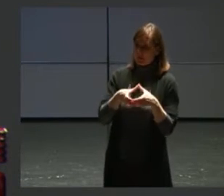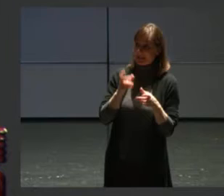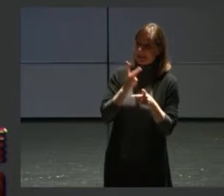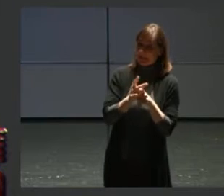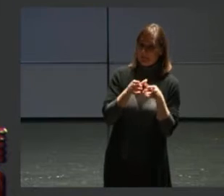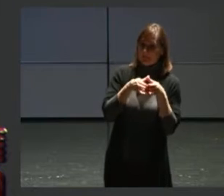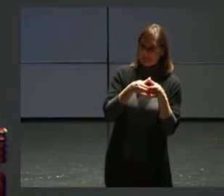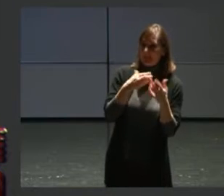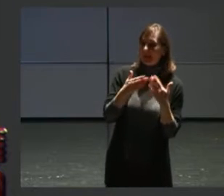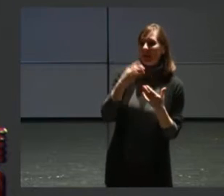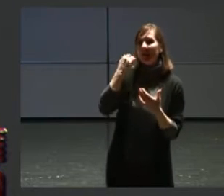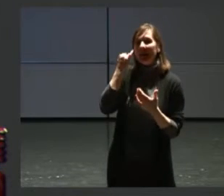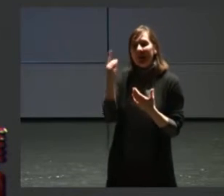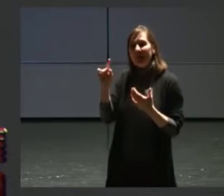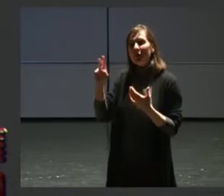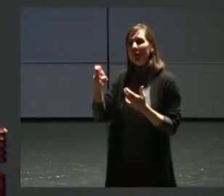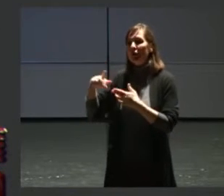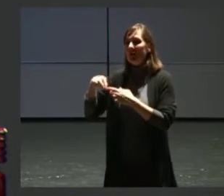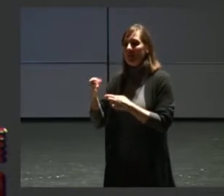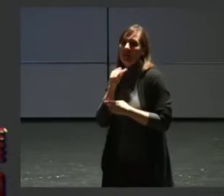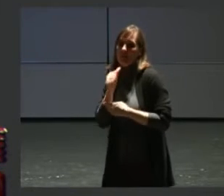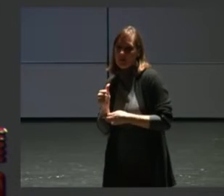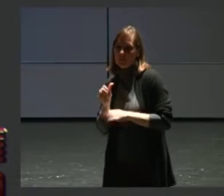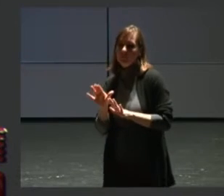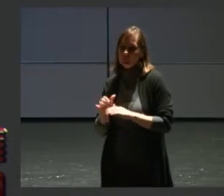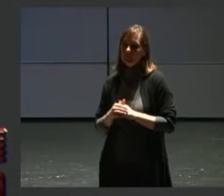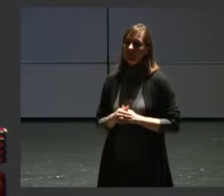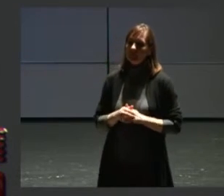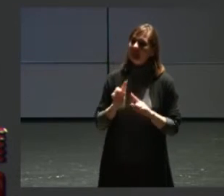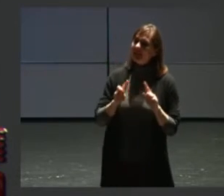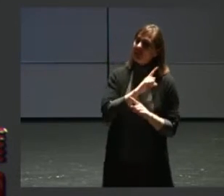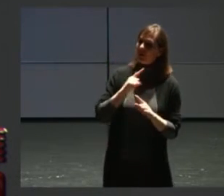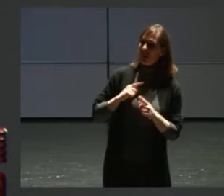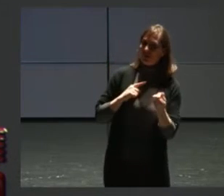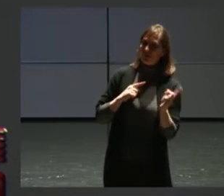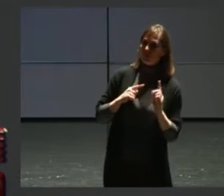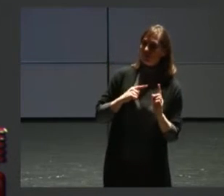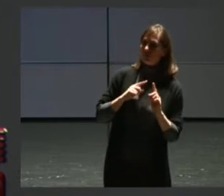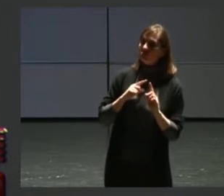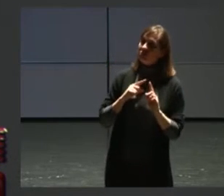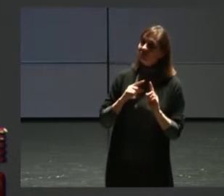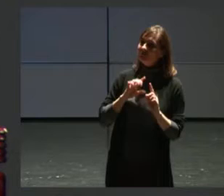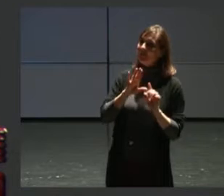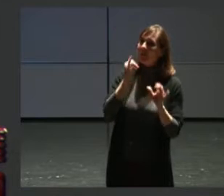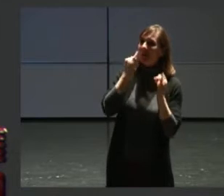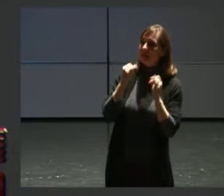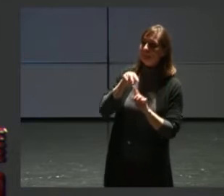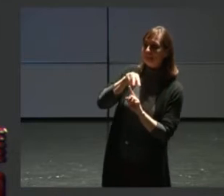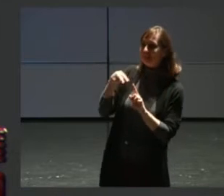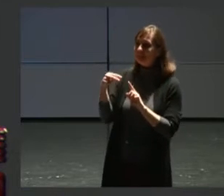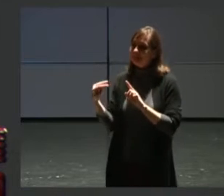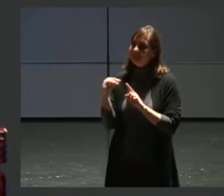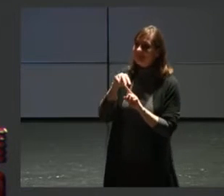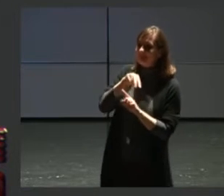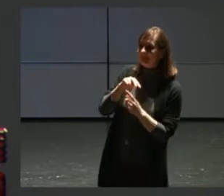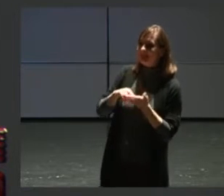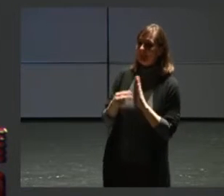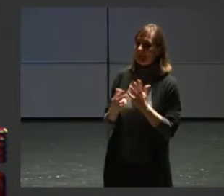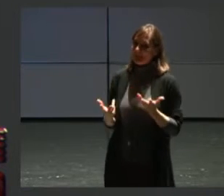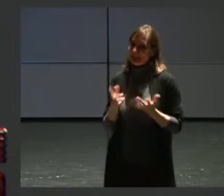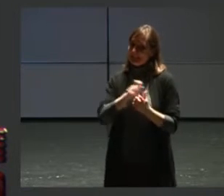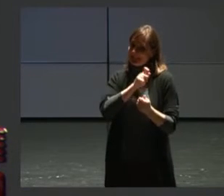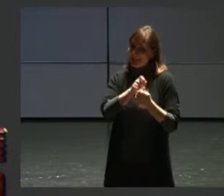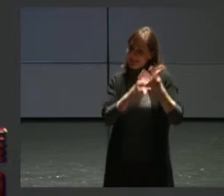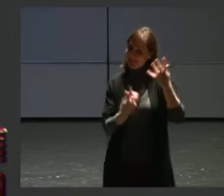From discussion with legislators, there's different views and perspectives on that. So this is one of those things that we simply will learn more about,